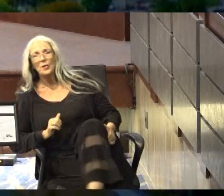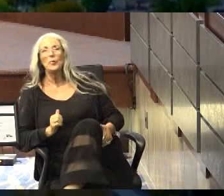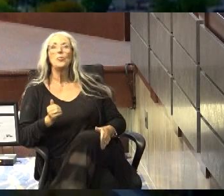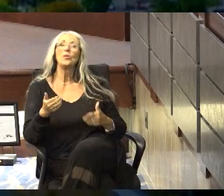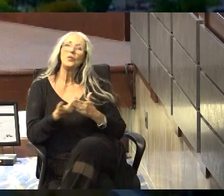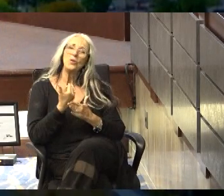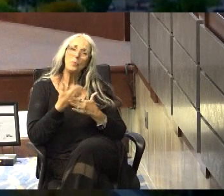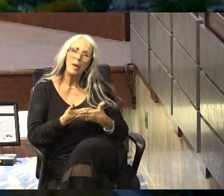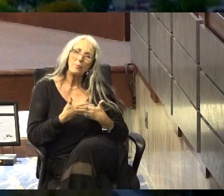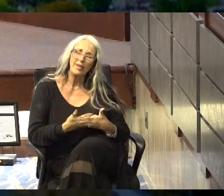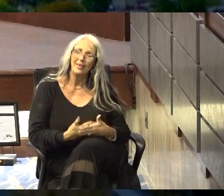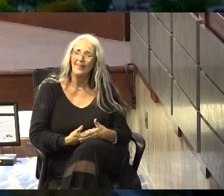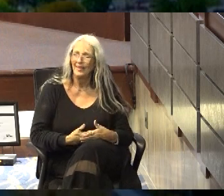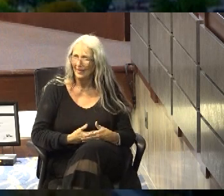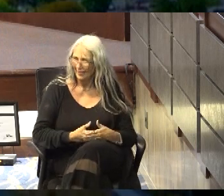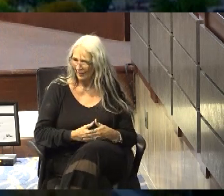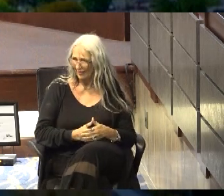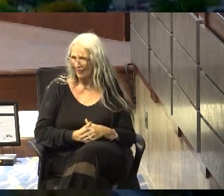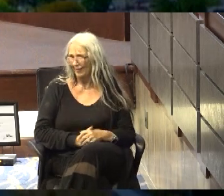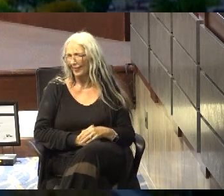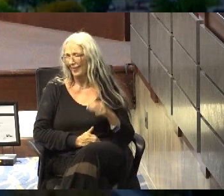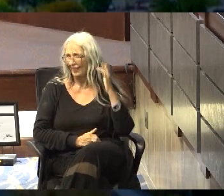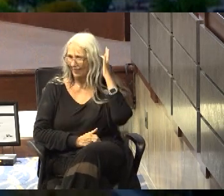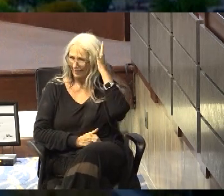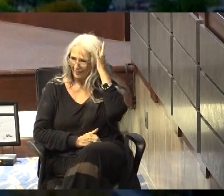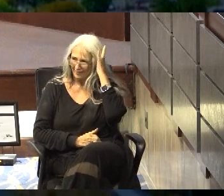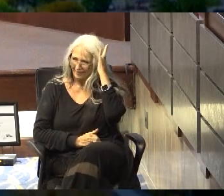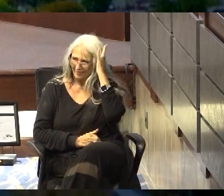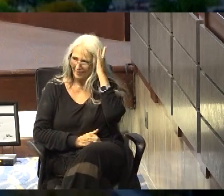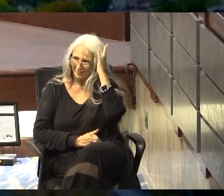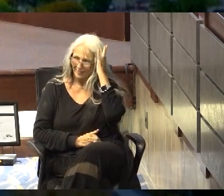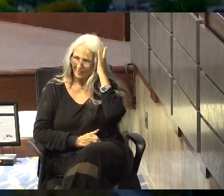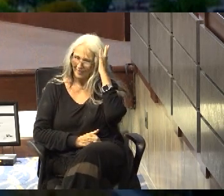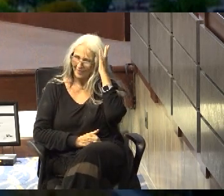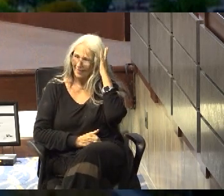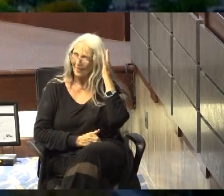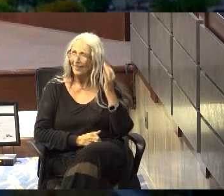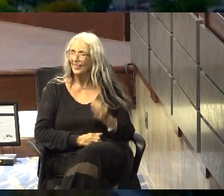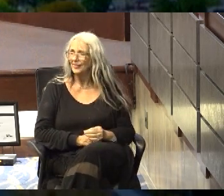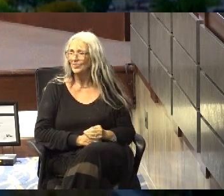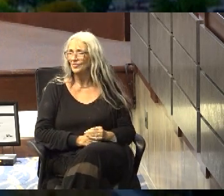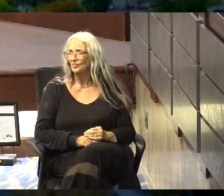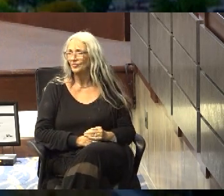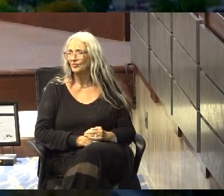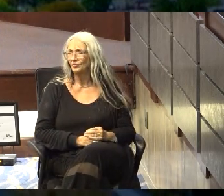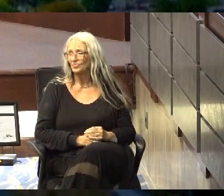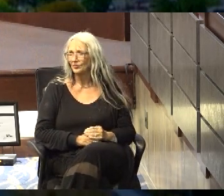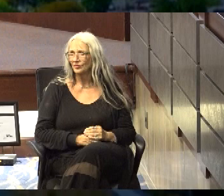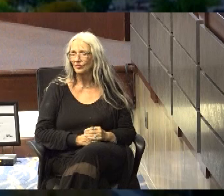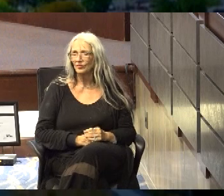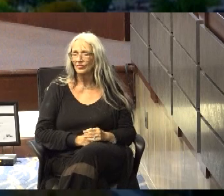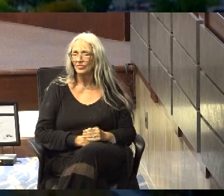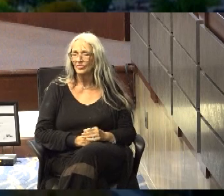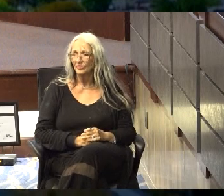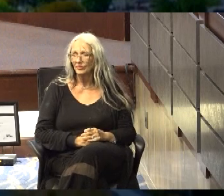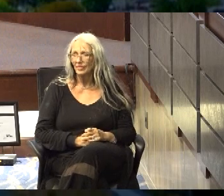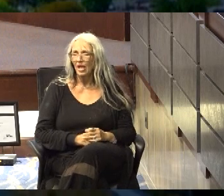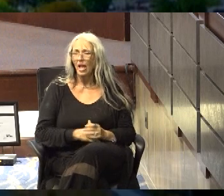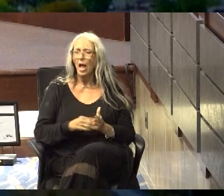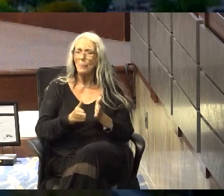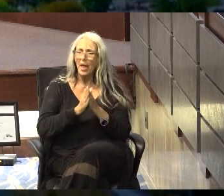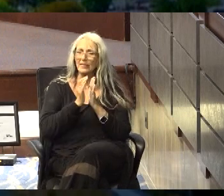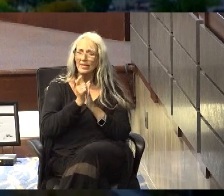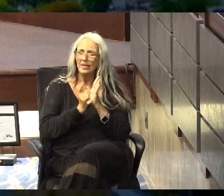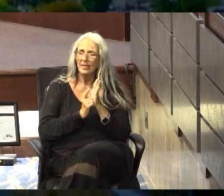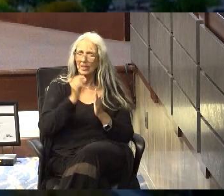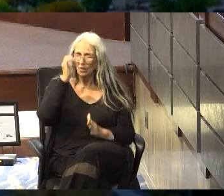so, excuse this week. Well, Yeah. I mean, that's a valid excuse, so, yeah. Thank you. Congrats. I just asked for a legal opinion on something.